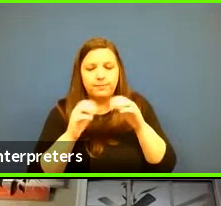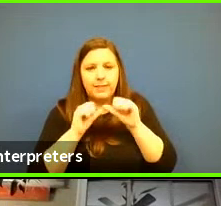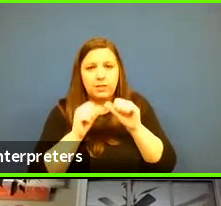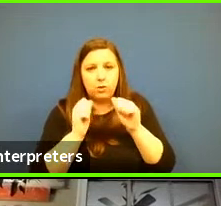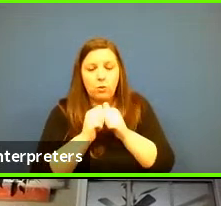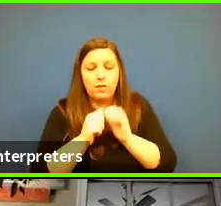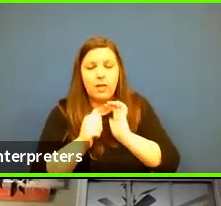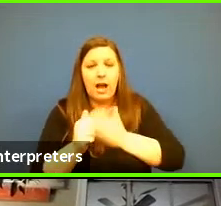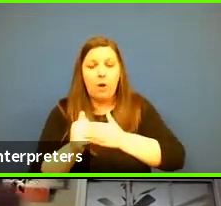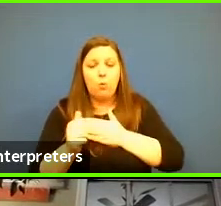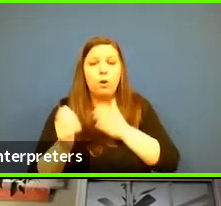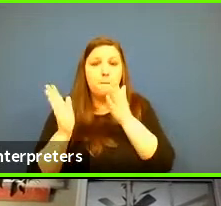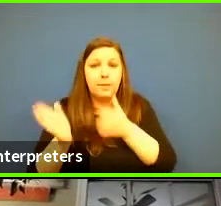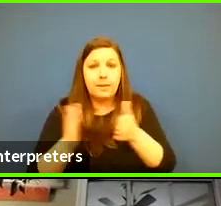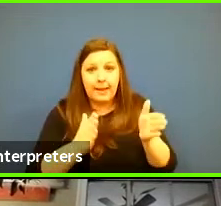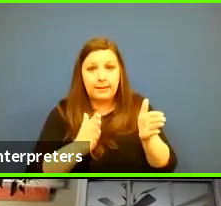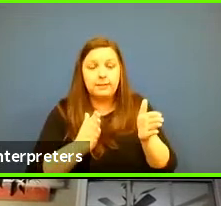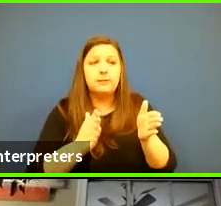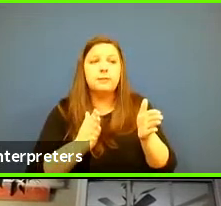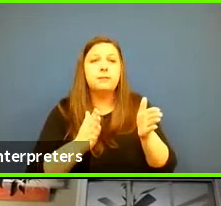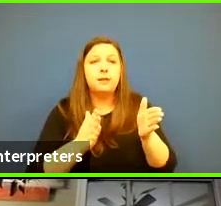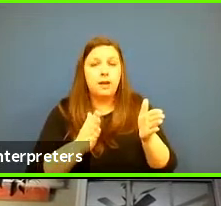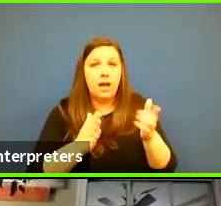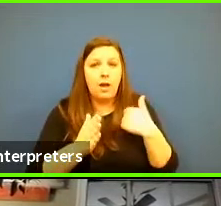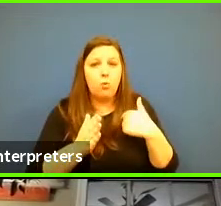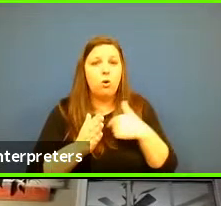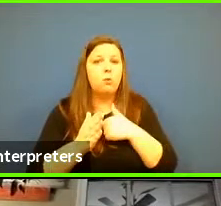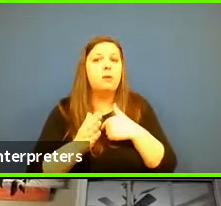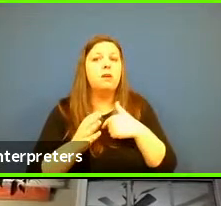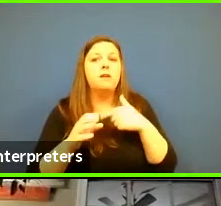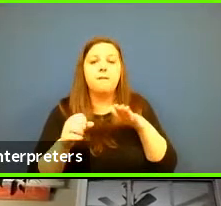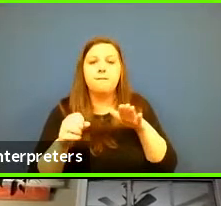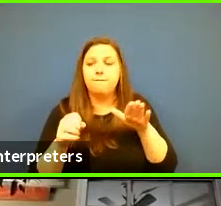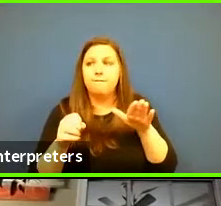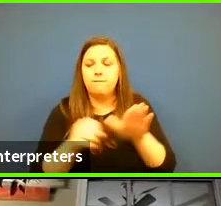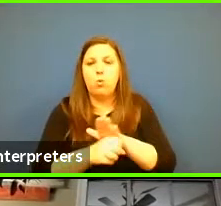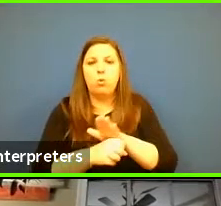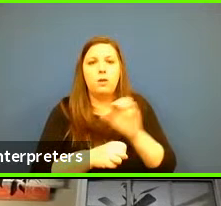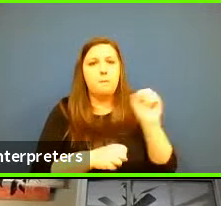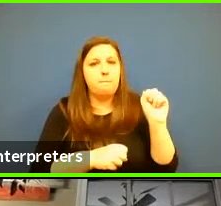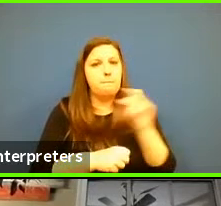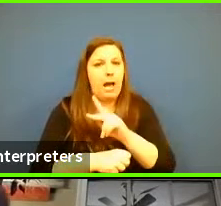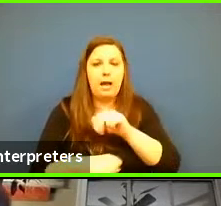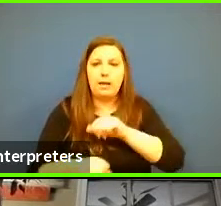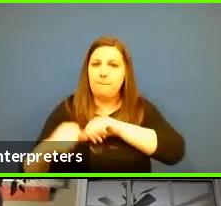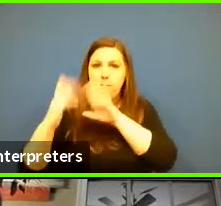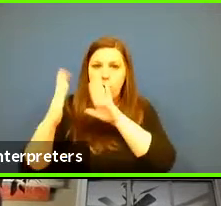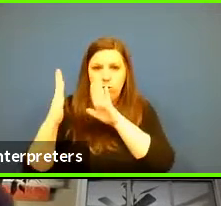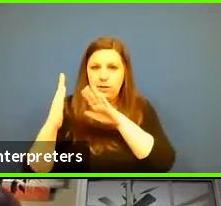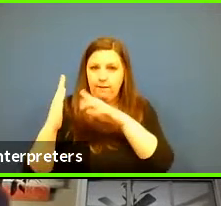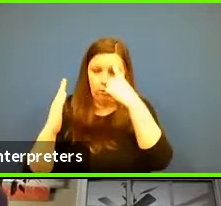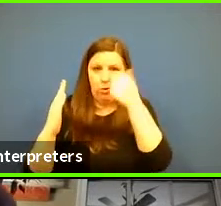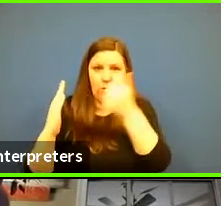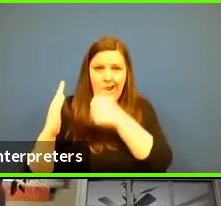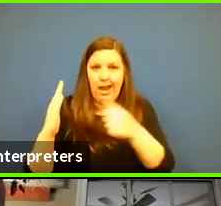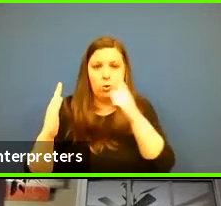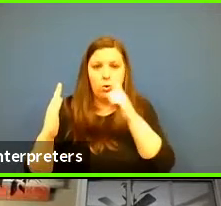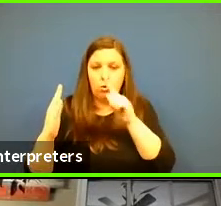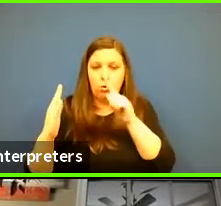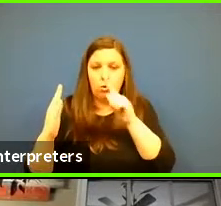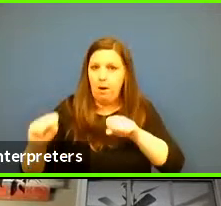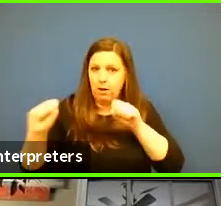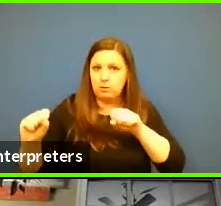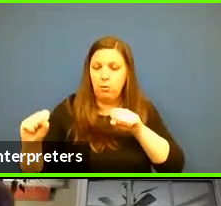be fully brick and mortar for all those, unless they are